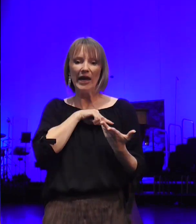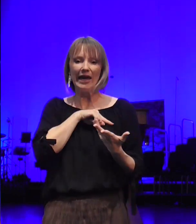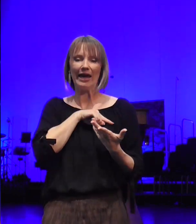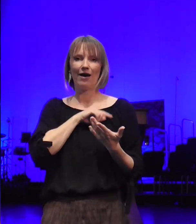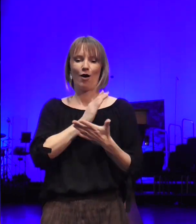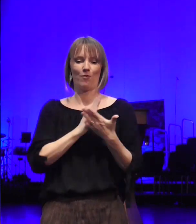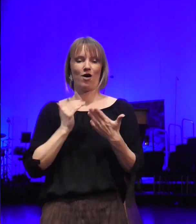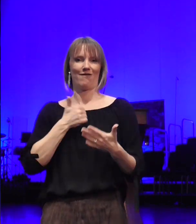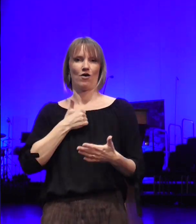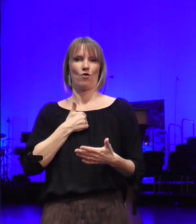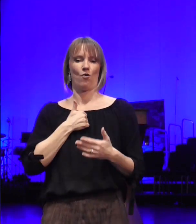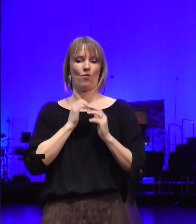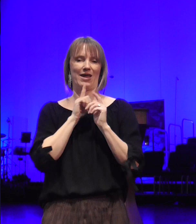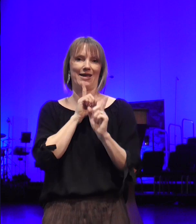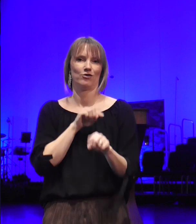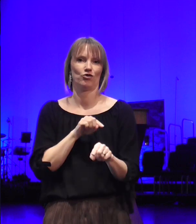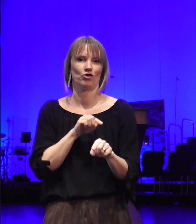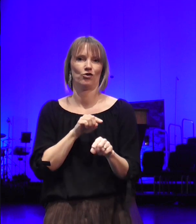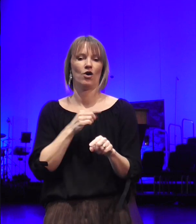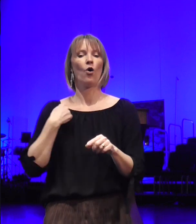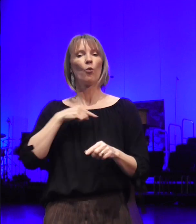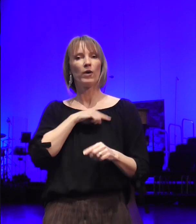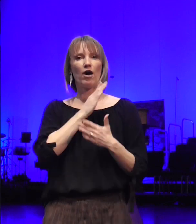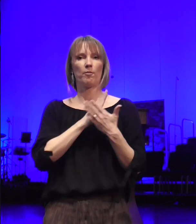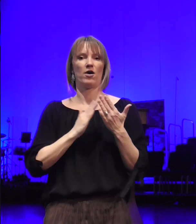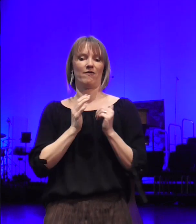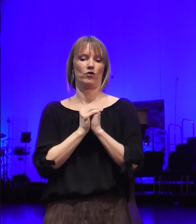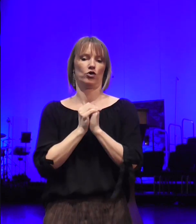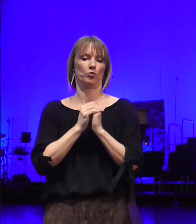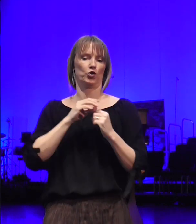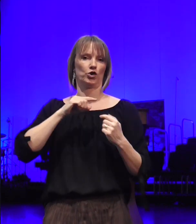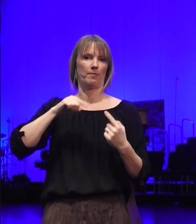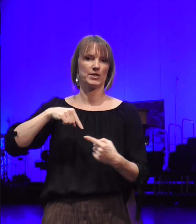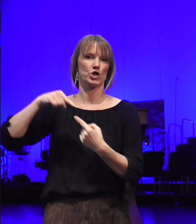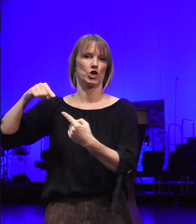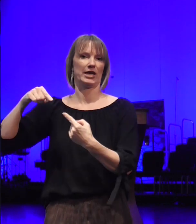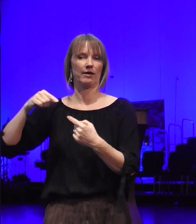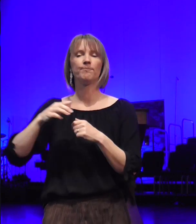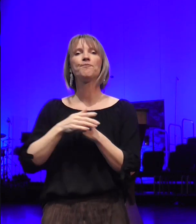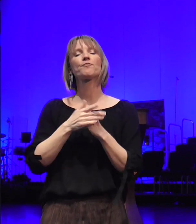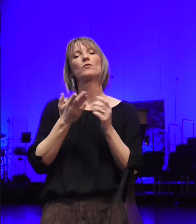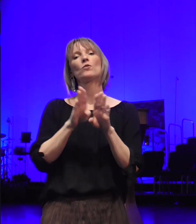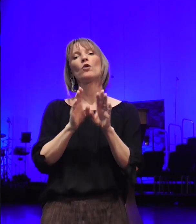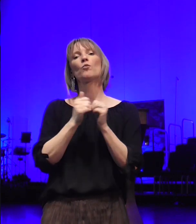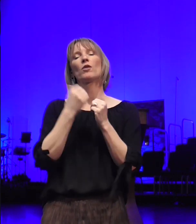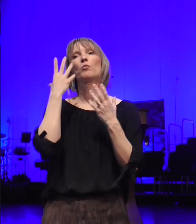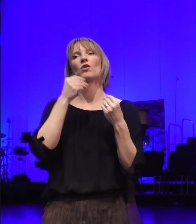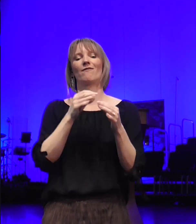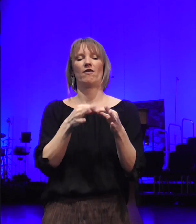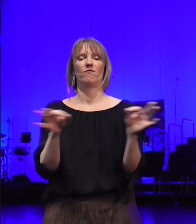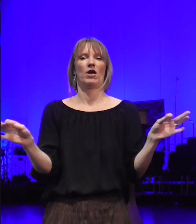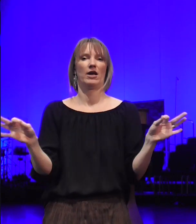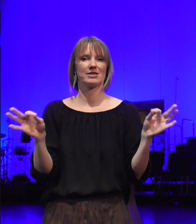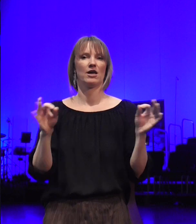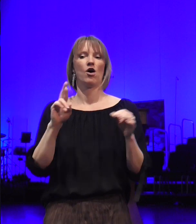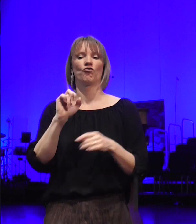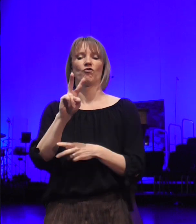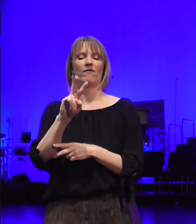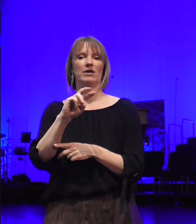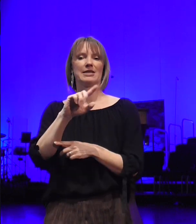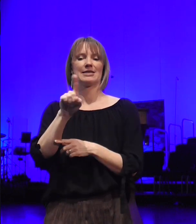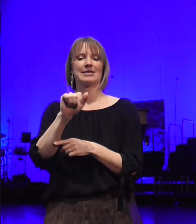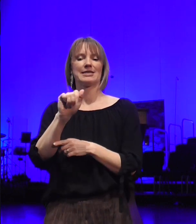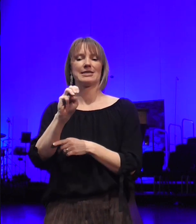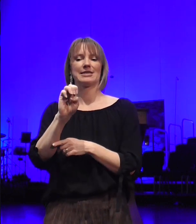answer, of our own worship circuit. And I'll close today with a beautiful phrase, a beautiful quote that Reverend Zamira brought to